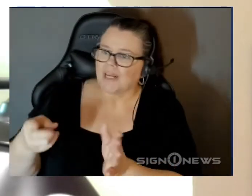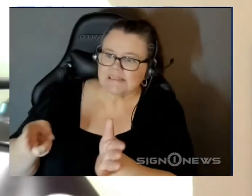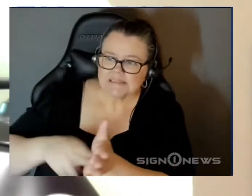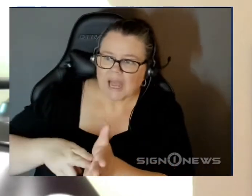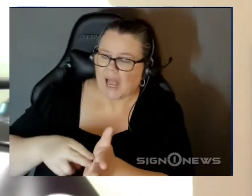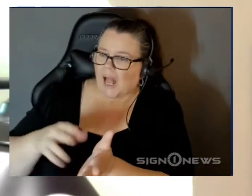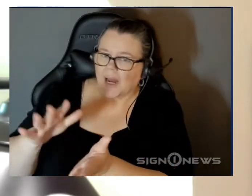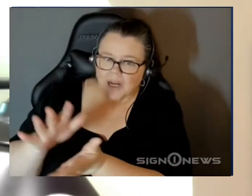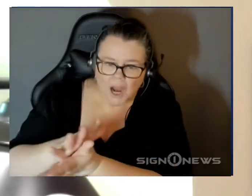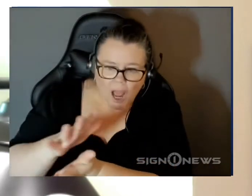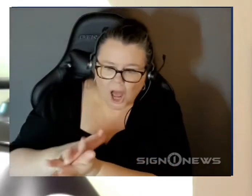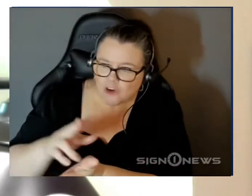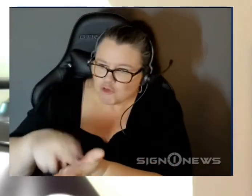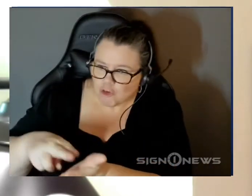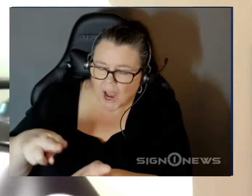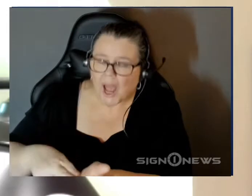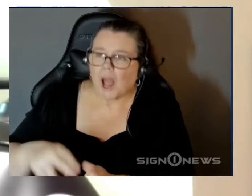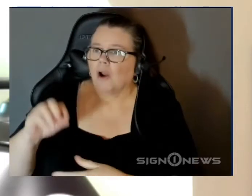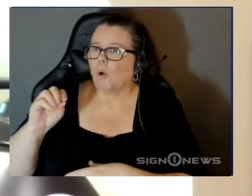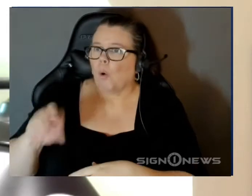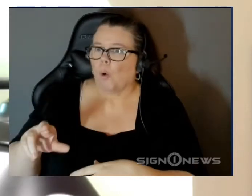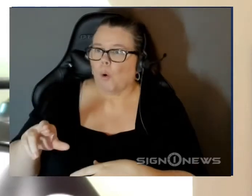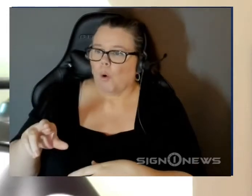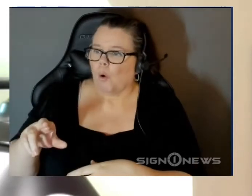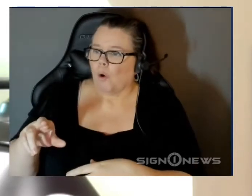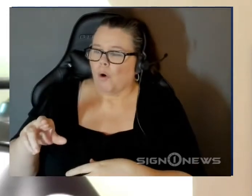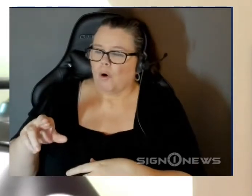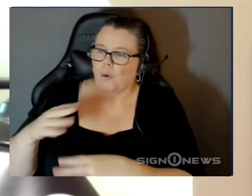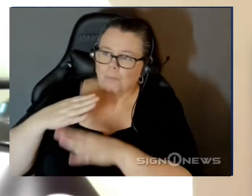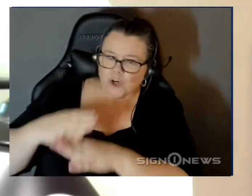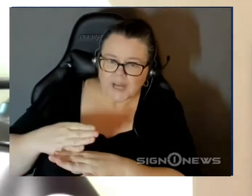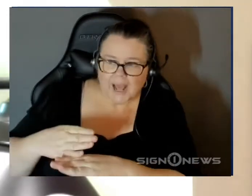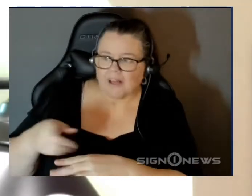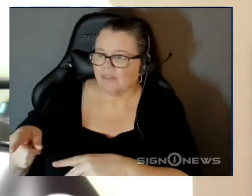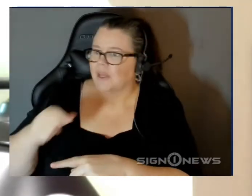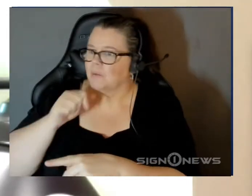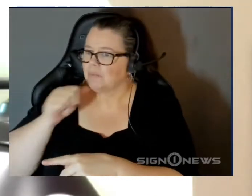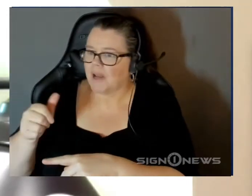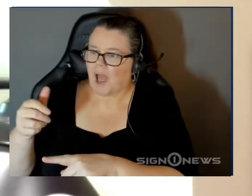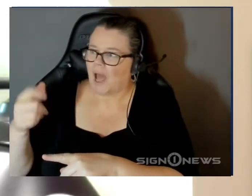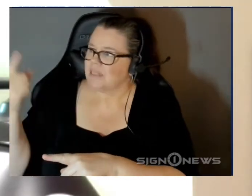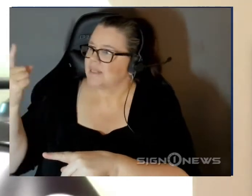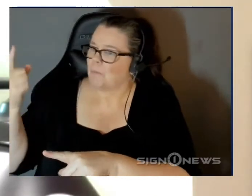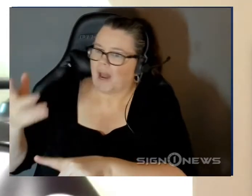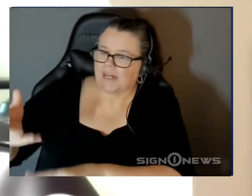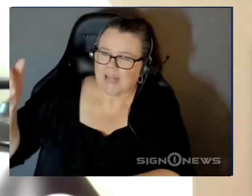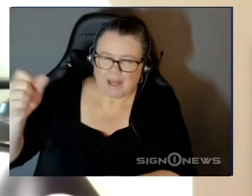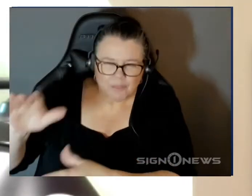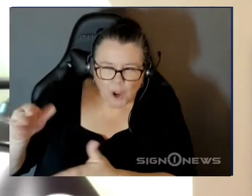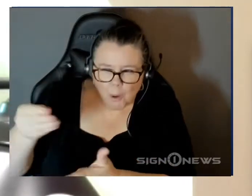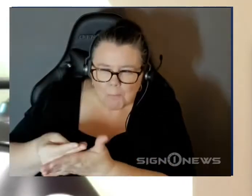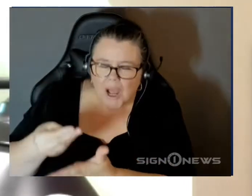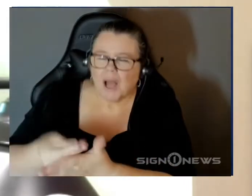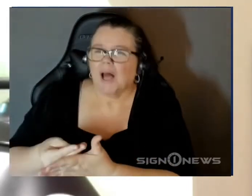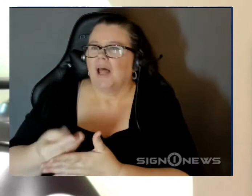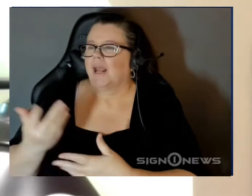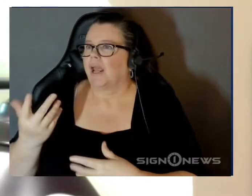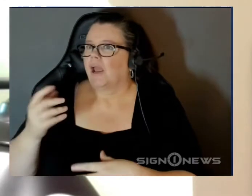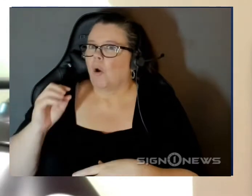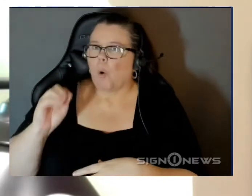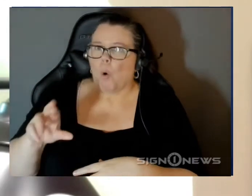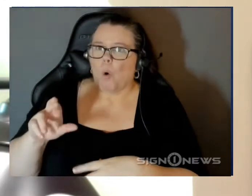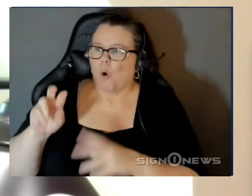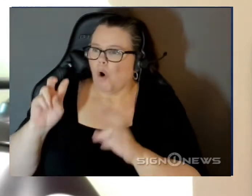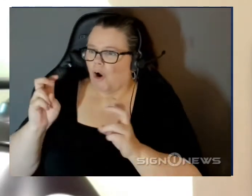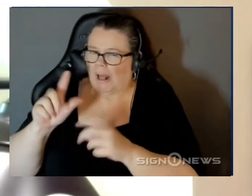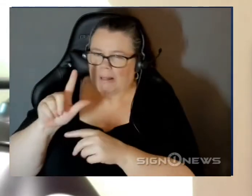Can guardianships be used to prevent your adult child from being arrested or charged with a crime? So I think the perception among